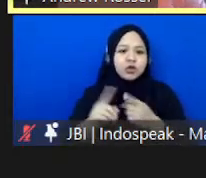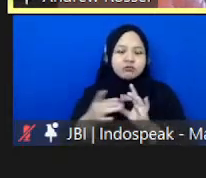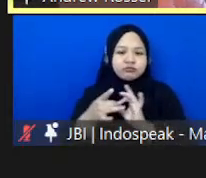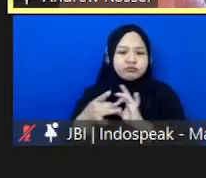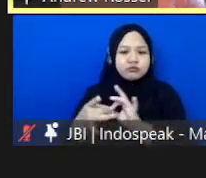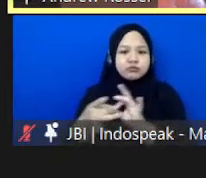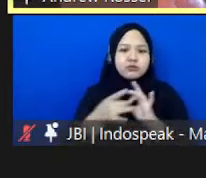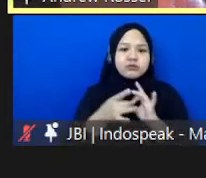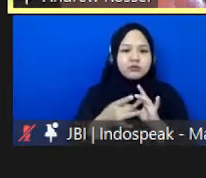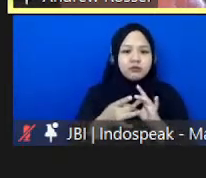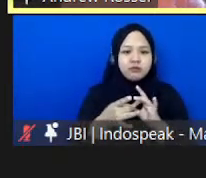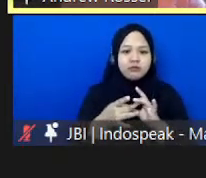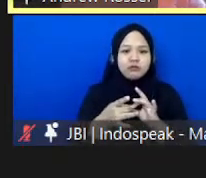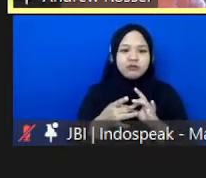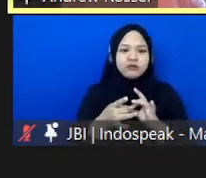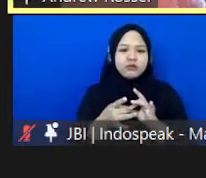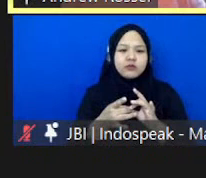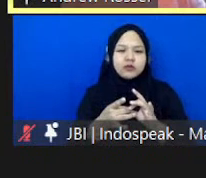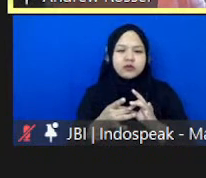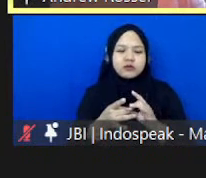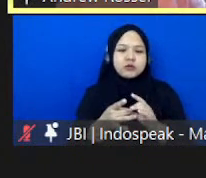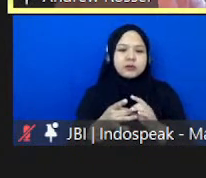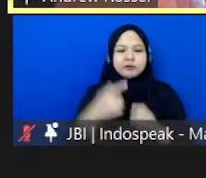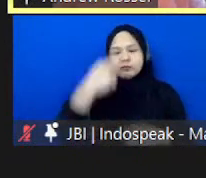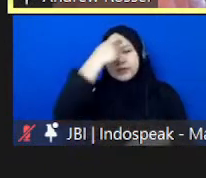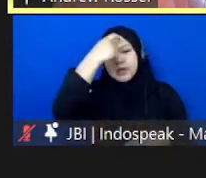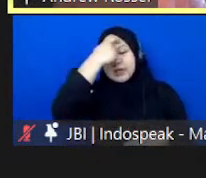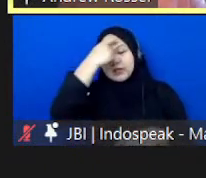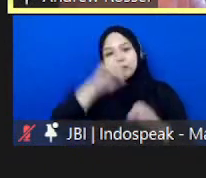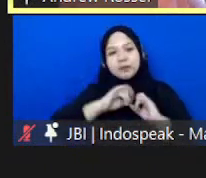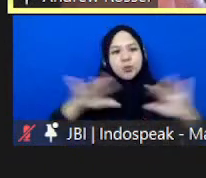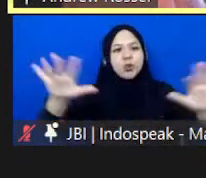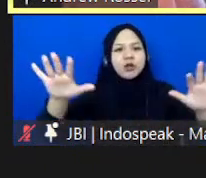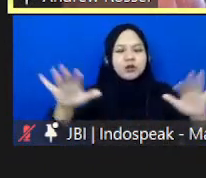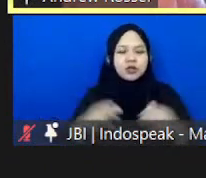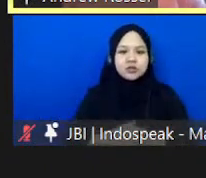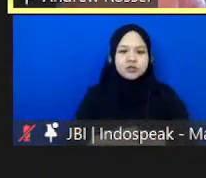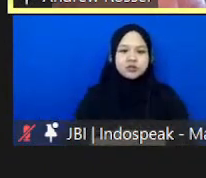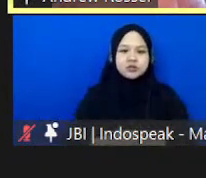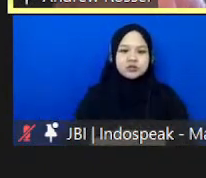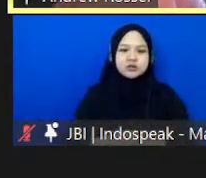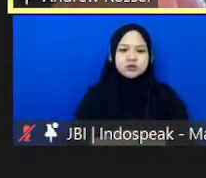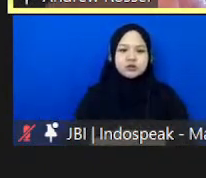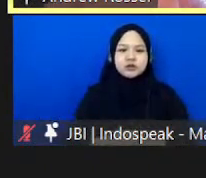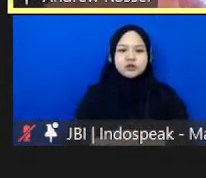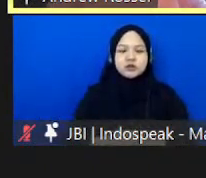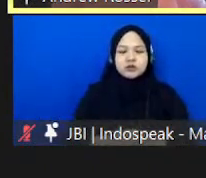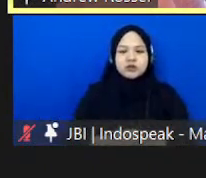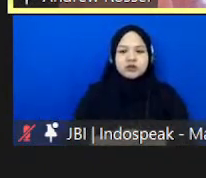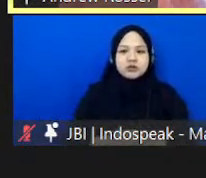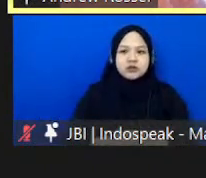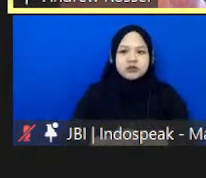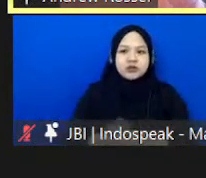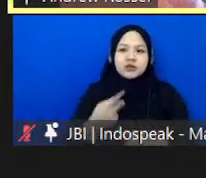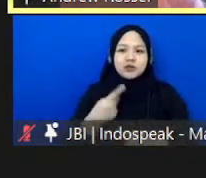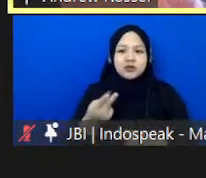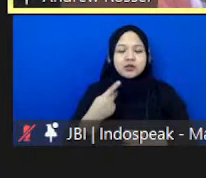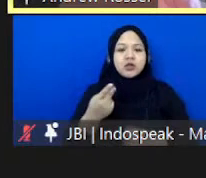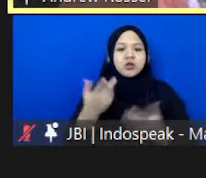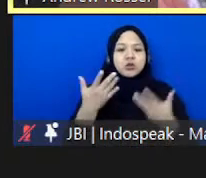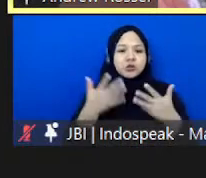infectious diseases to combat particular outbreaks. We have that down in the